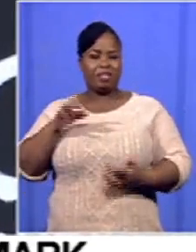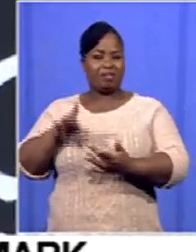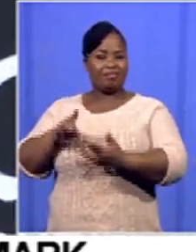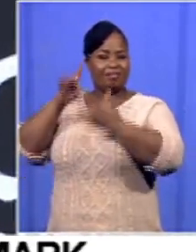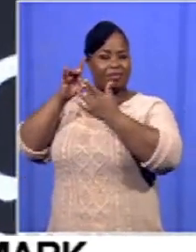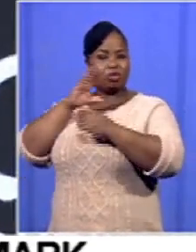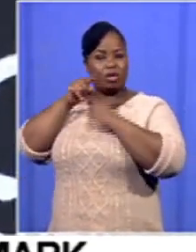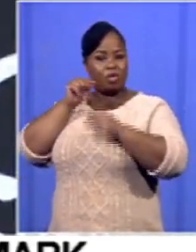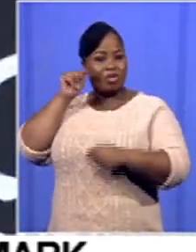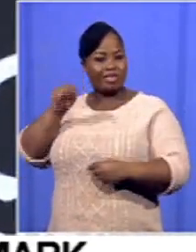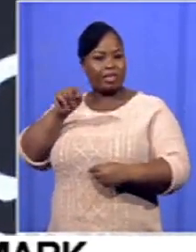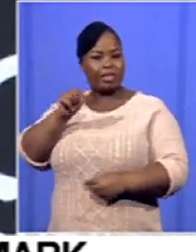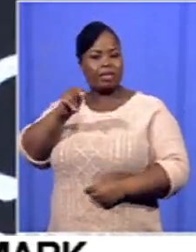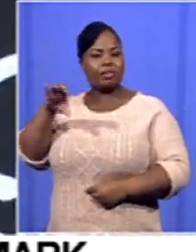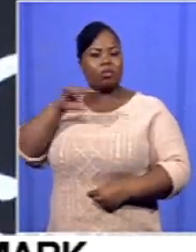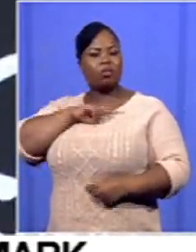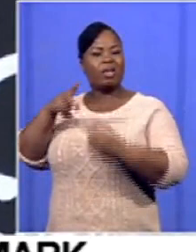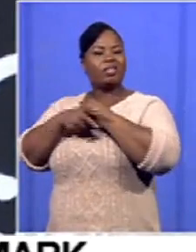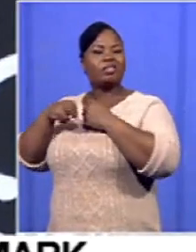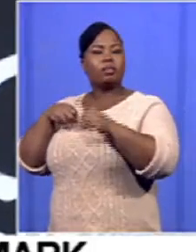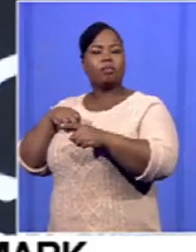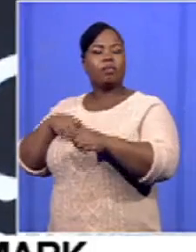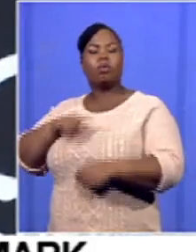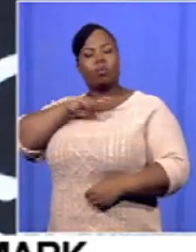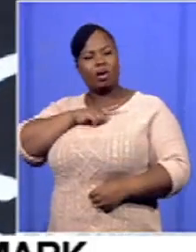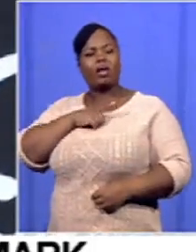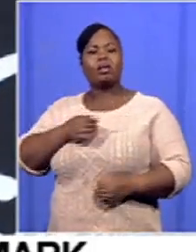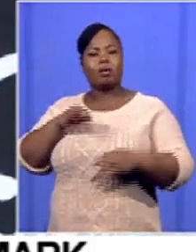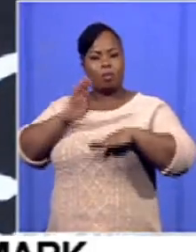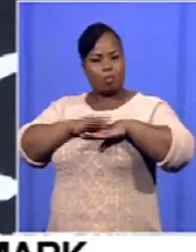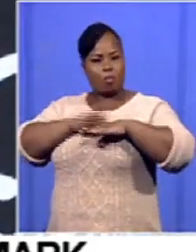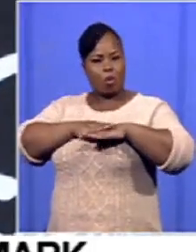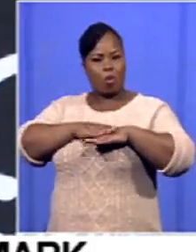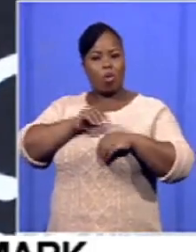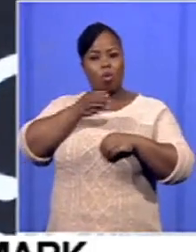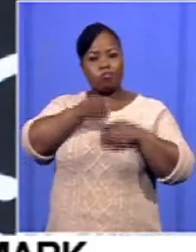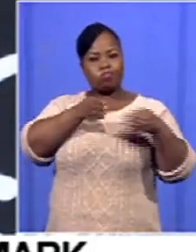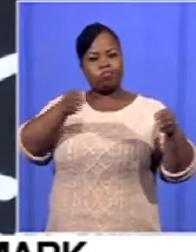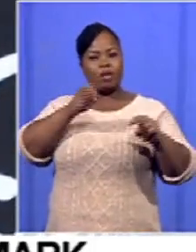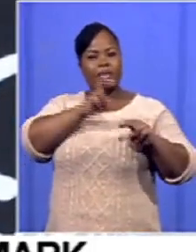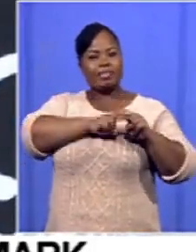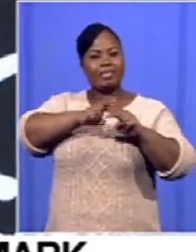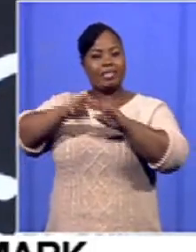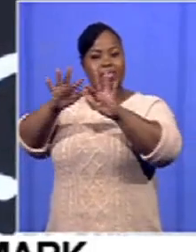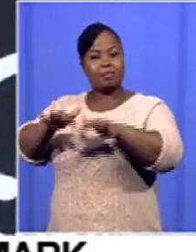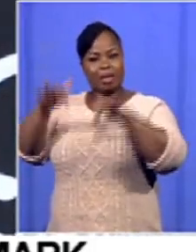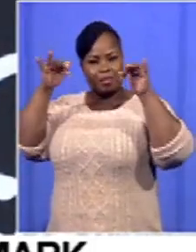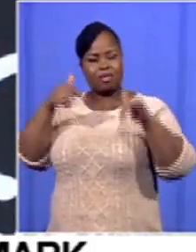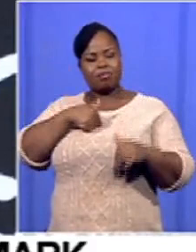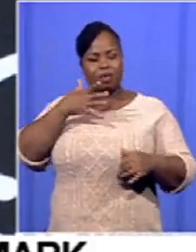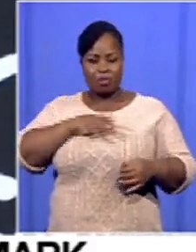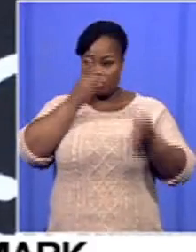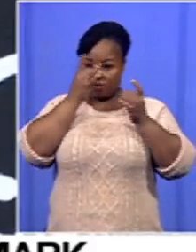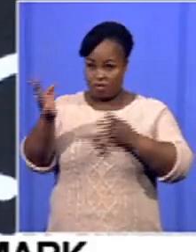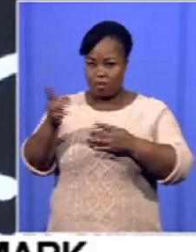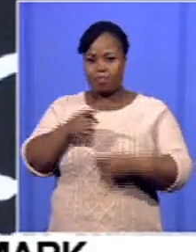not because of anything, but because they have the numbers in parliament, and I'm here to send one message to them. When the people of this